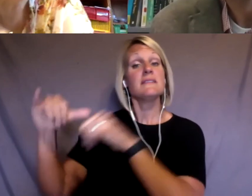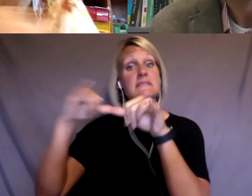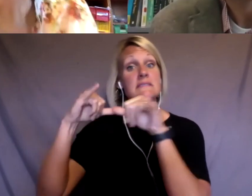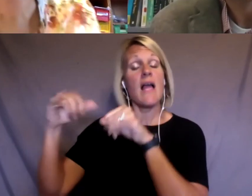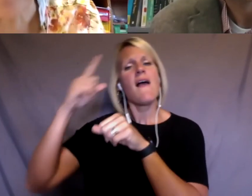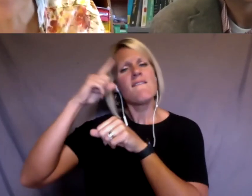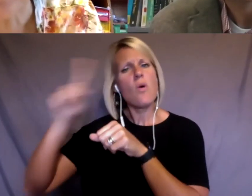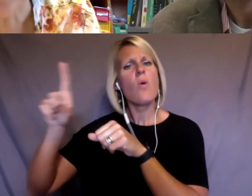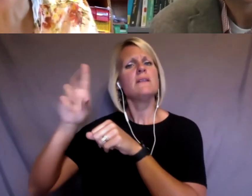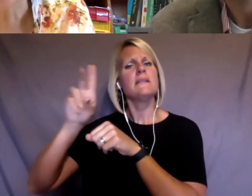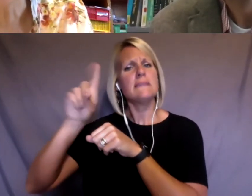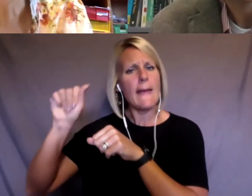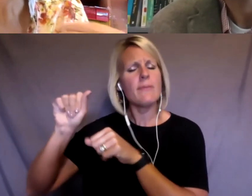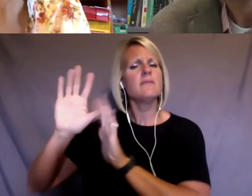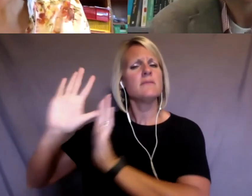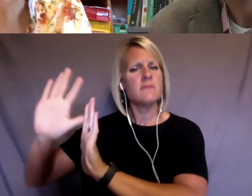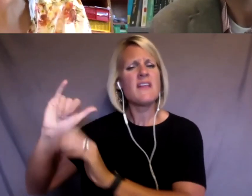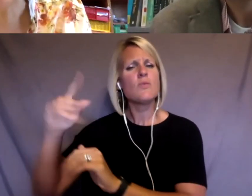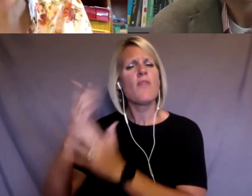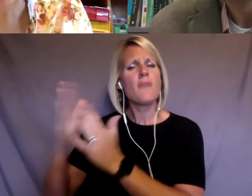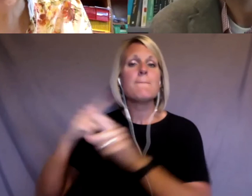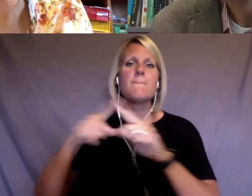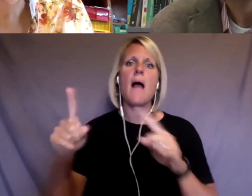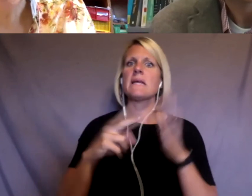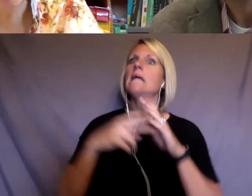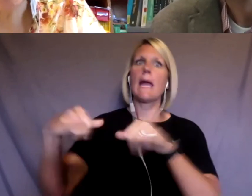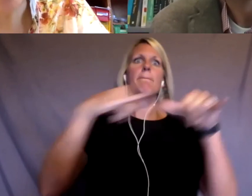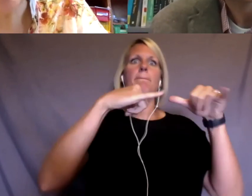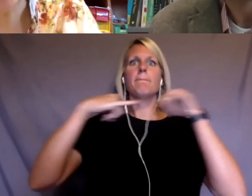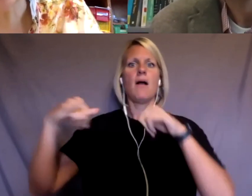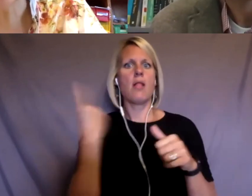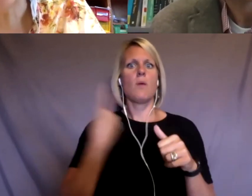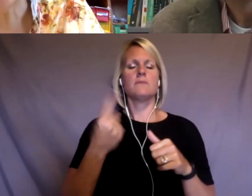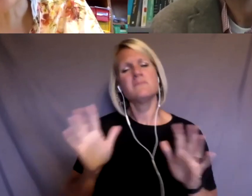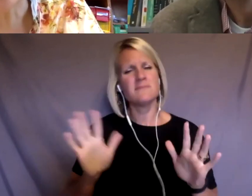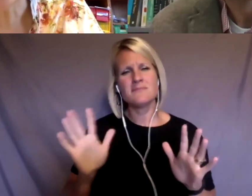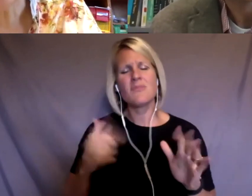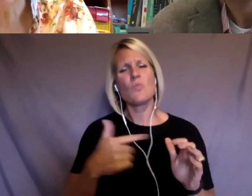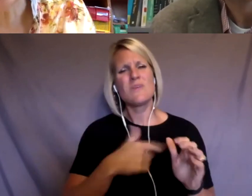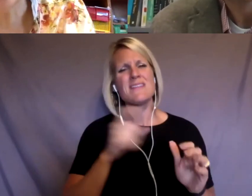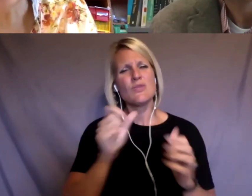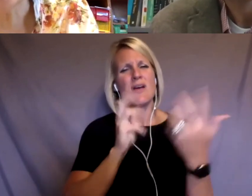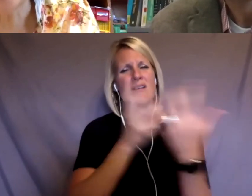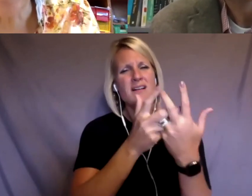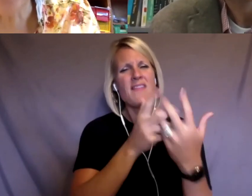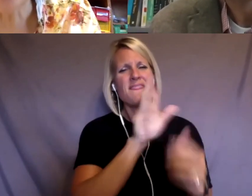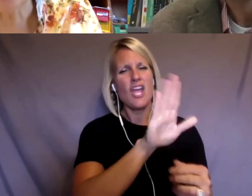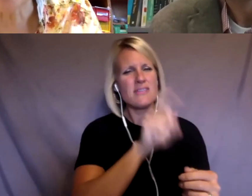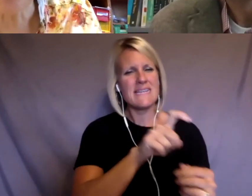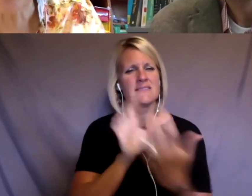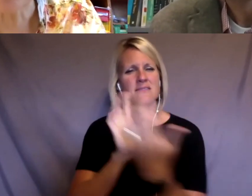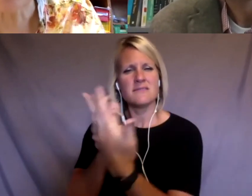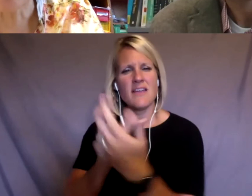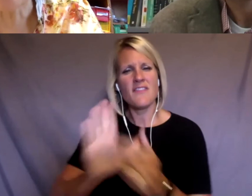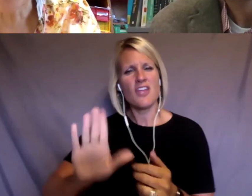we design everything the same. We really have to articulate what the needs are and design a